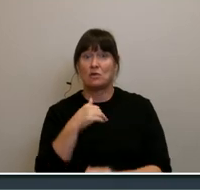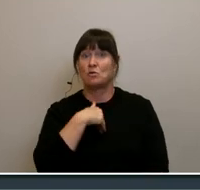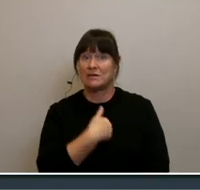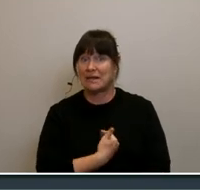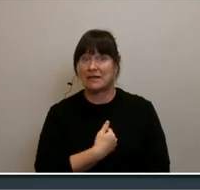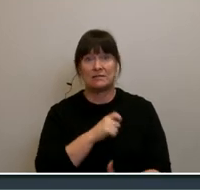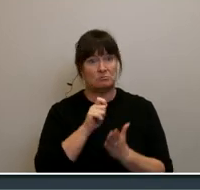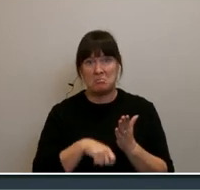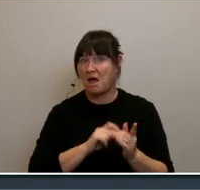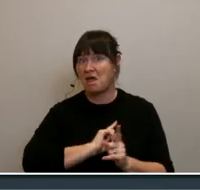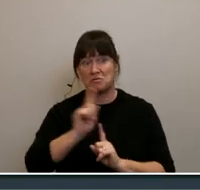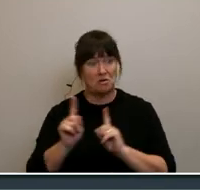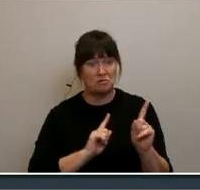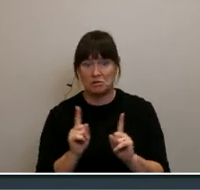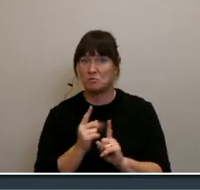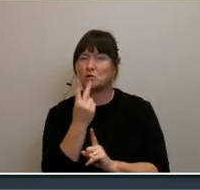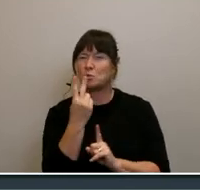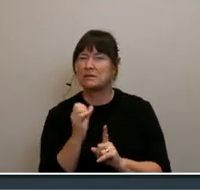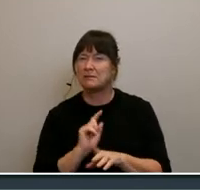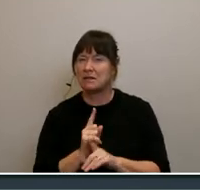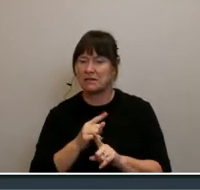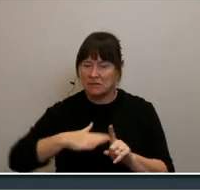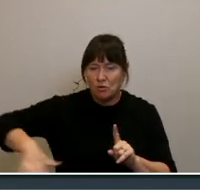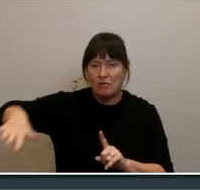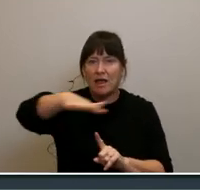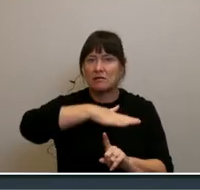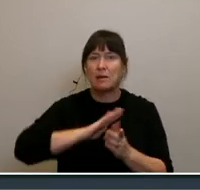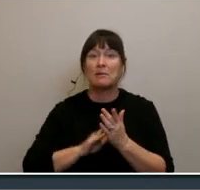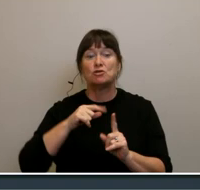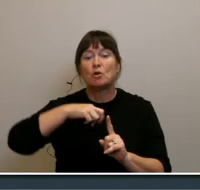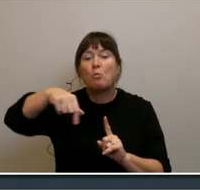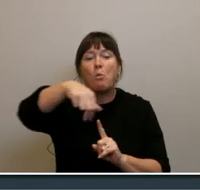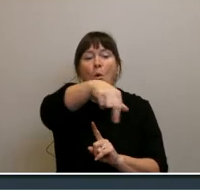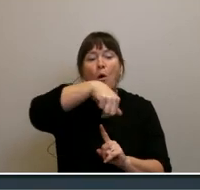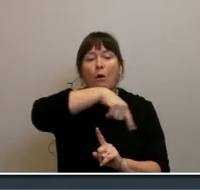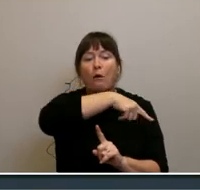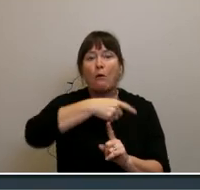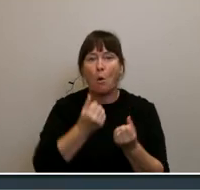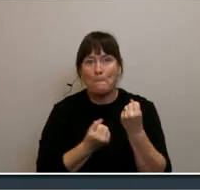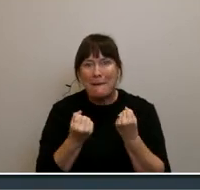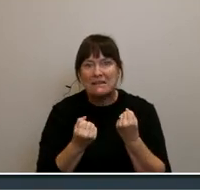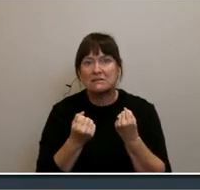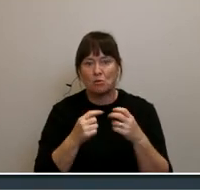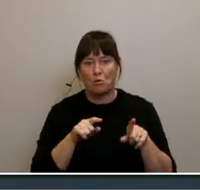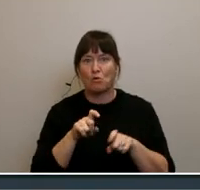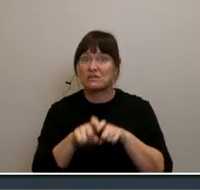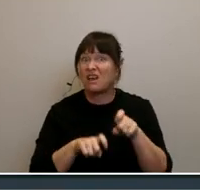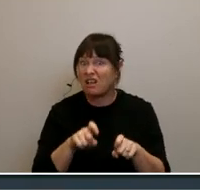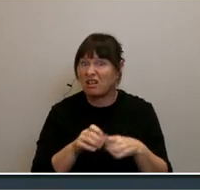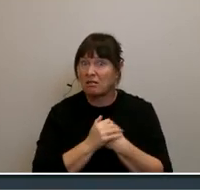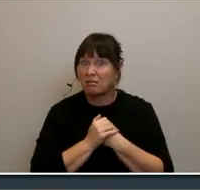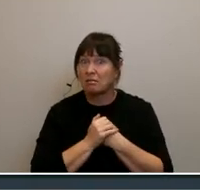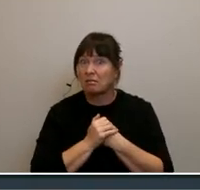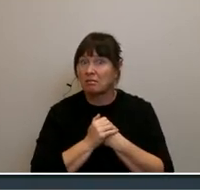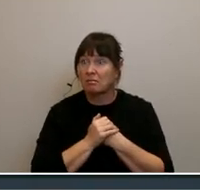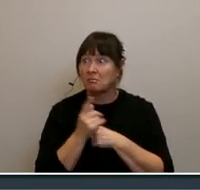that space and available to people on foot or on bicycle or by public transport. Has Napier